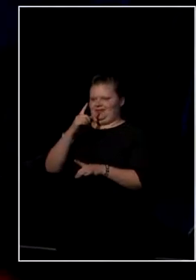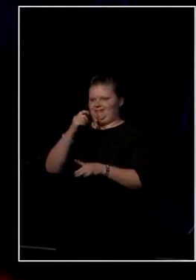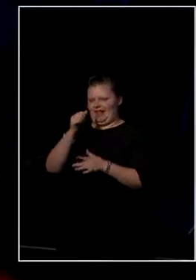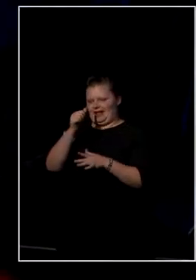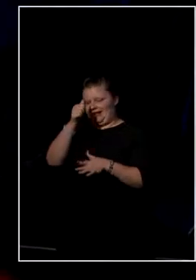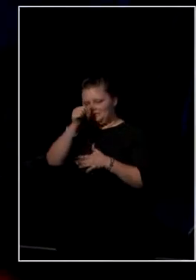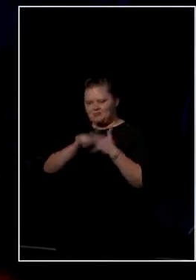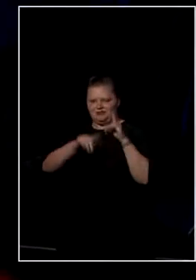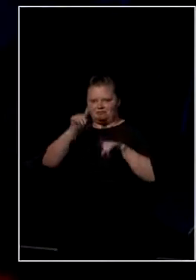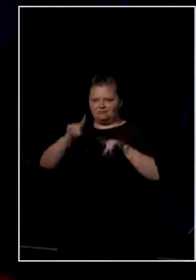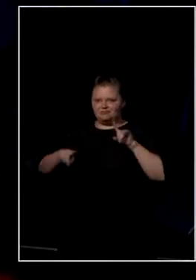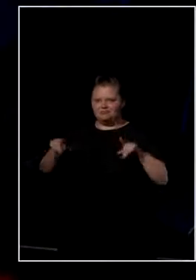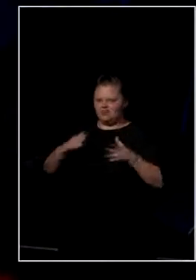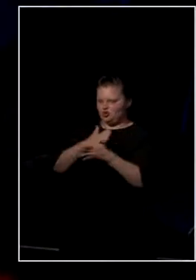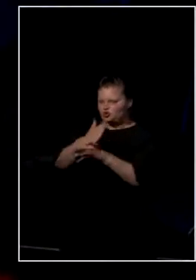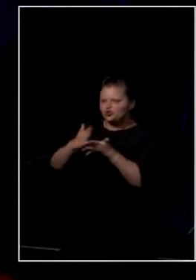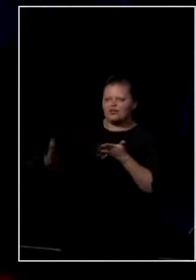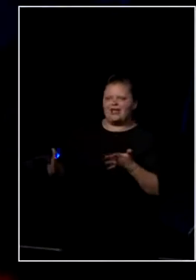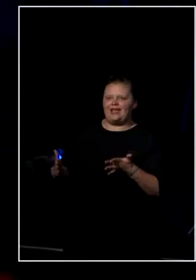experiences of this world to be shared